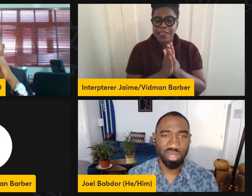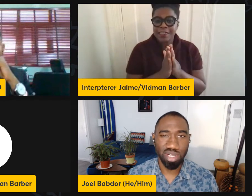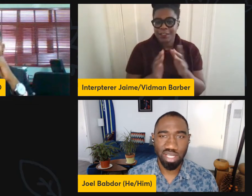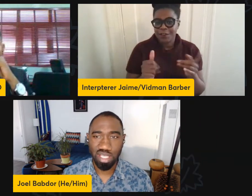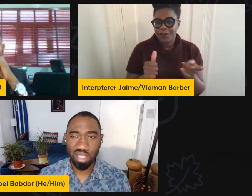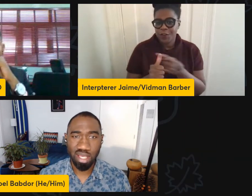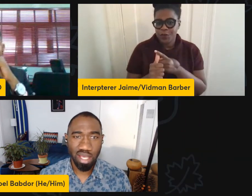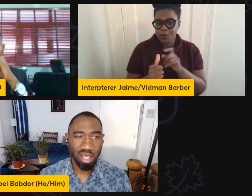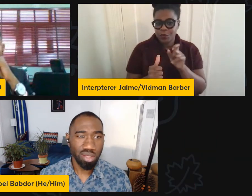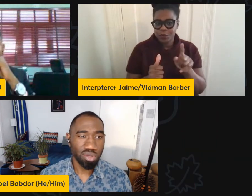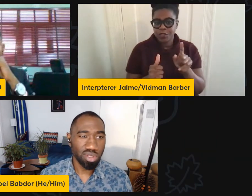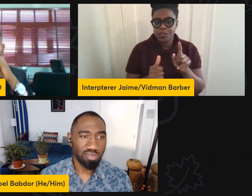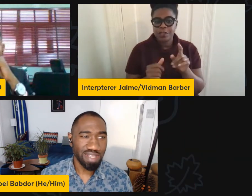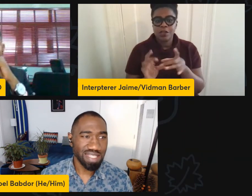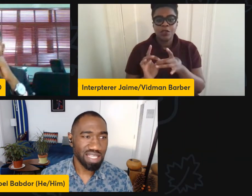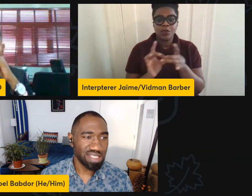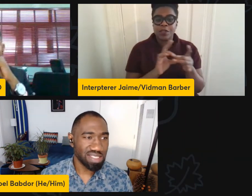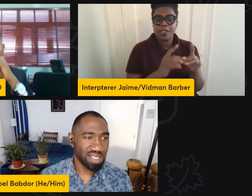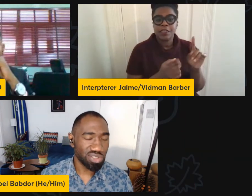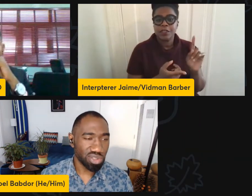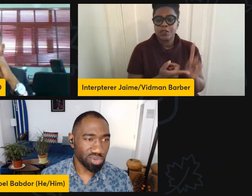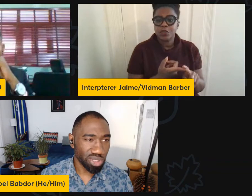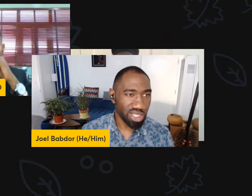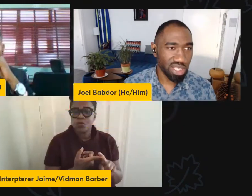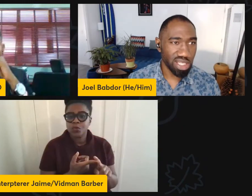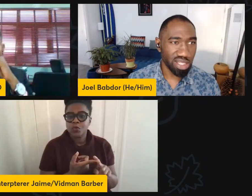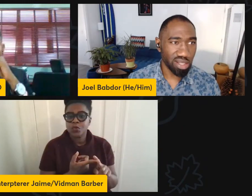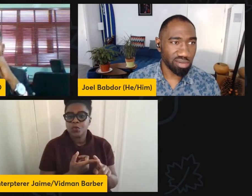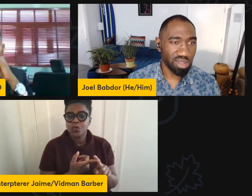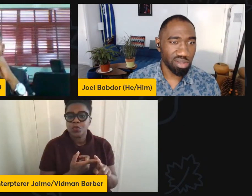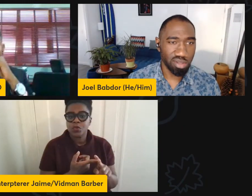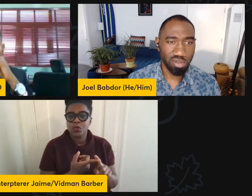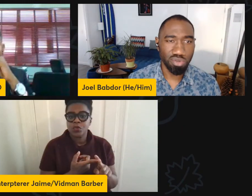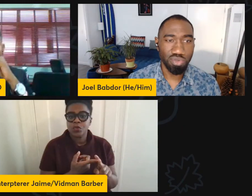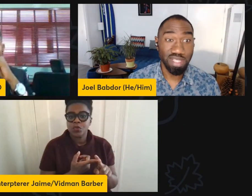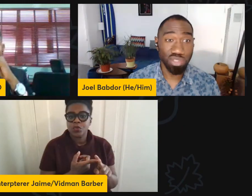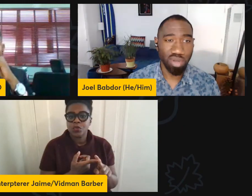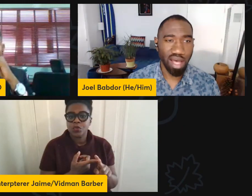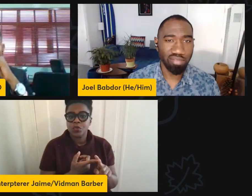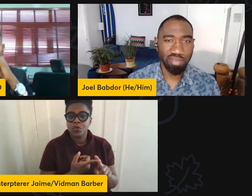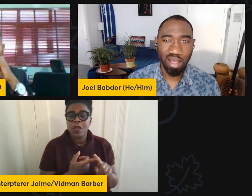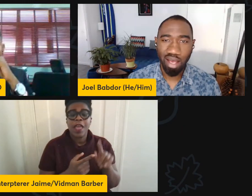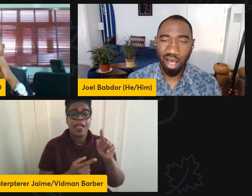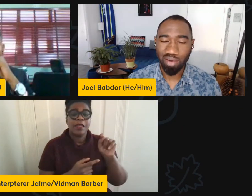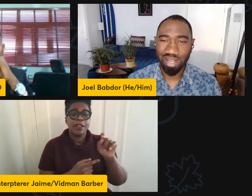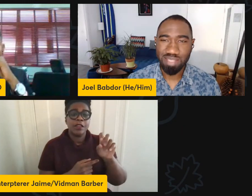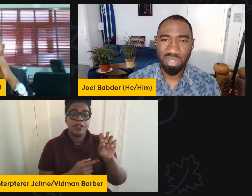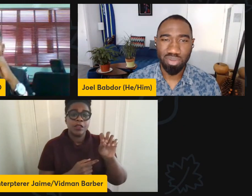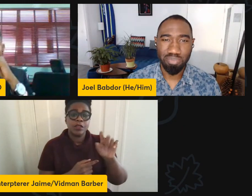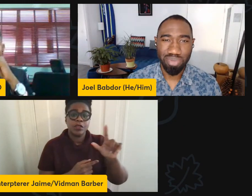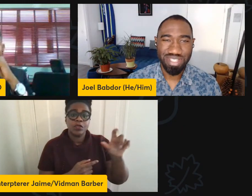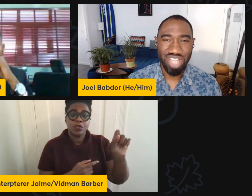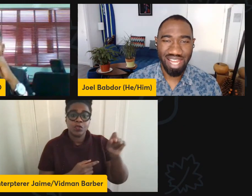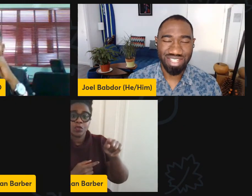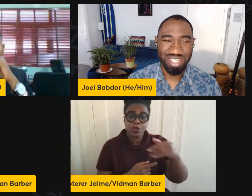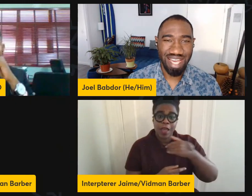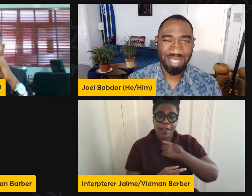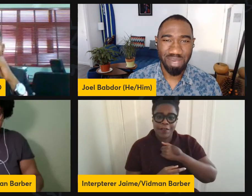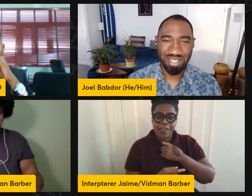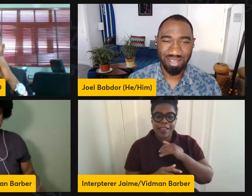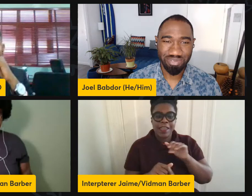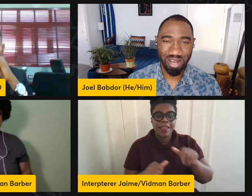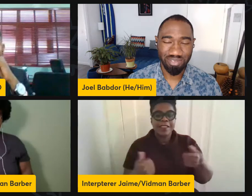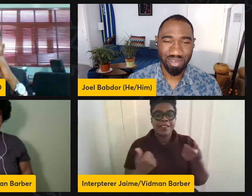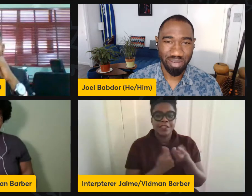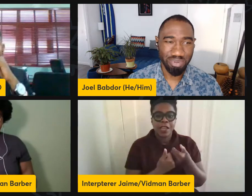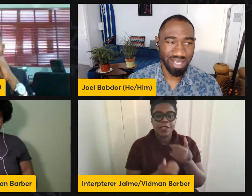question regarding, in the facilities that you're working in, with the tools that you have. What has been the most challenging